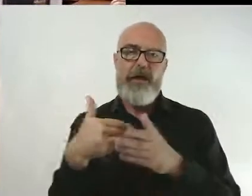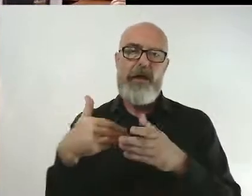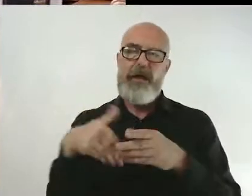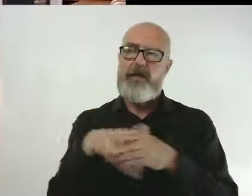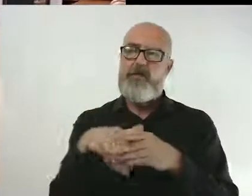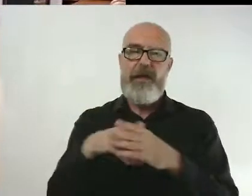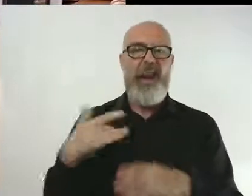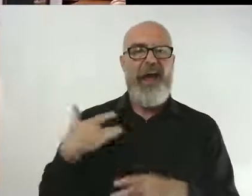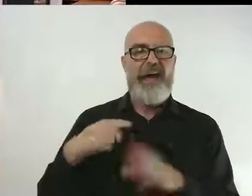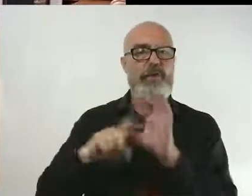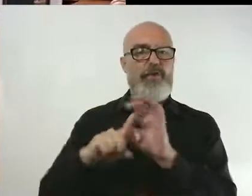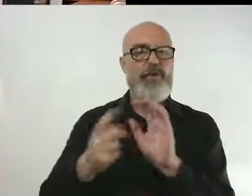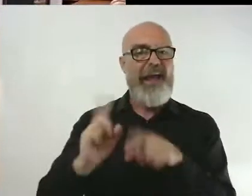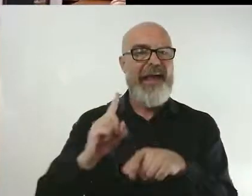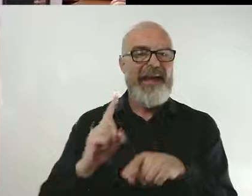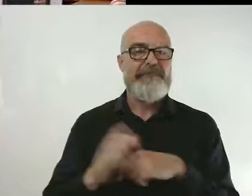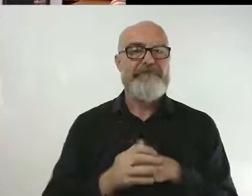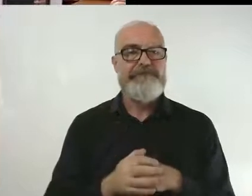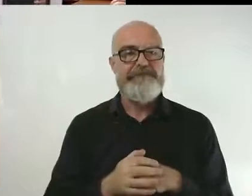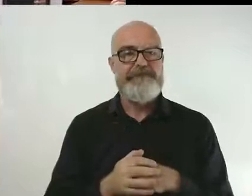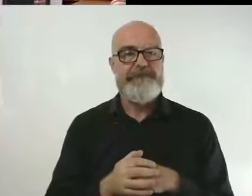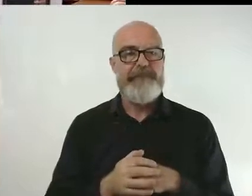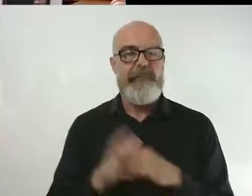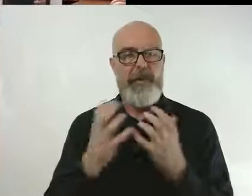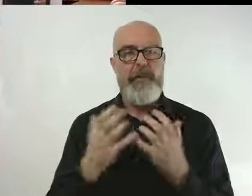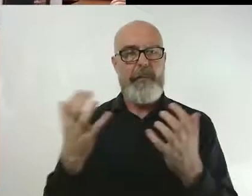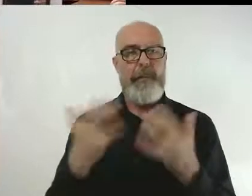topic lecture, including a live Q&A chat.